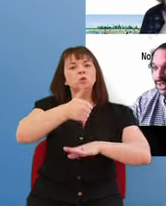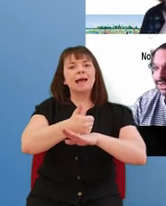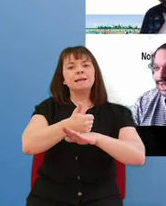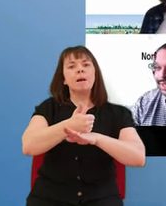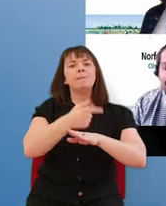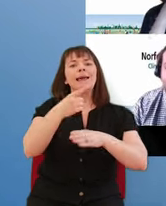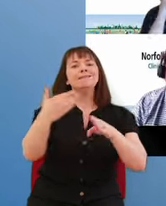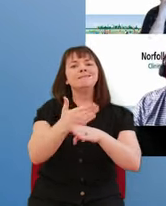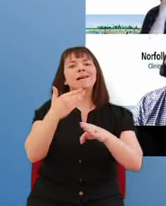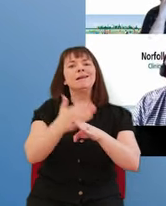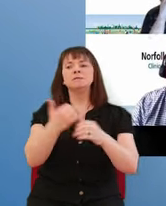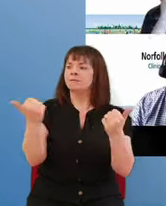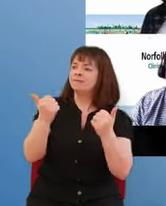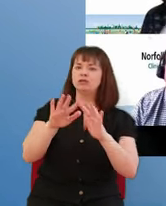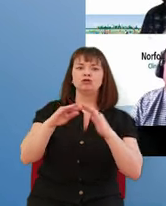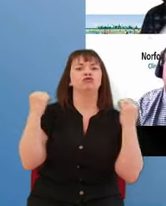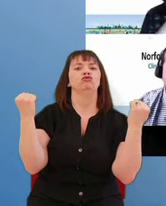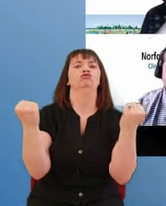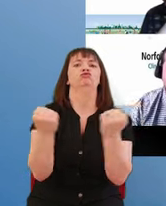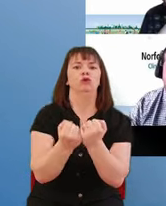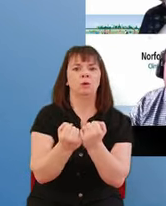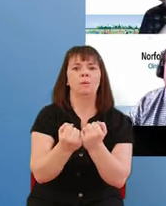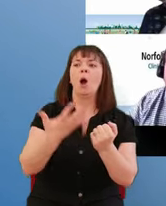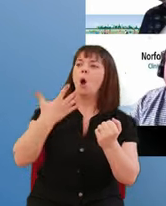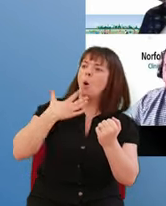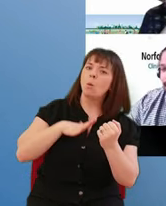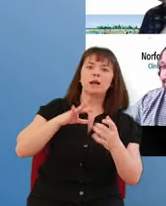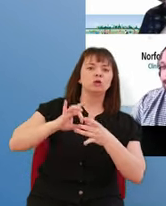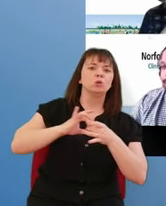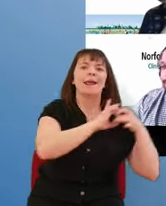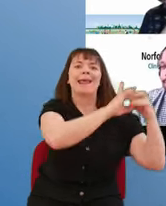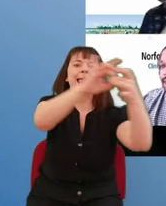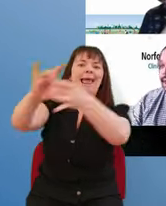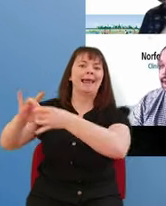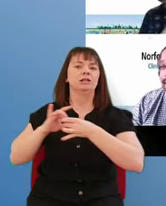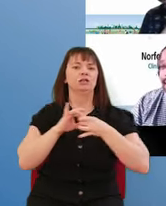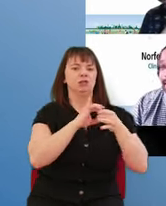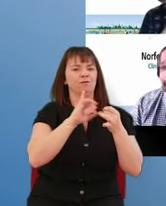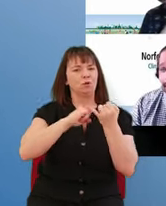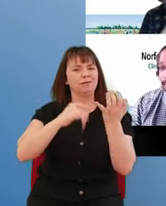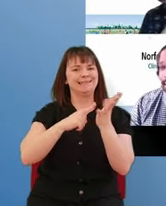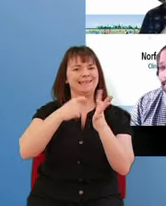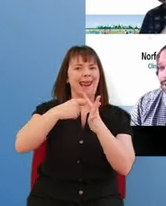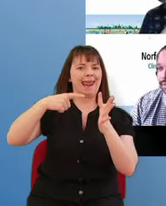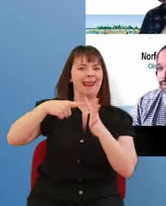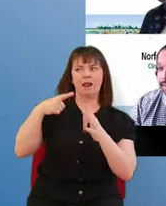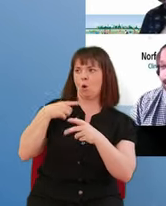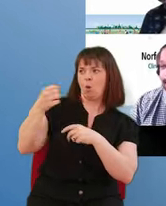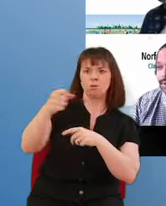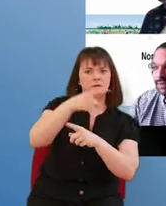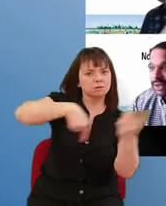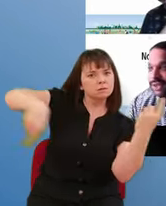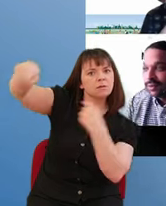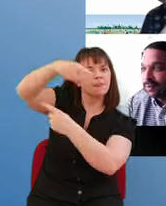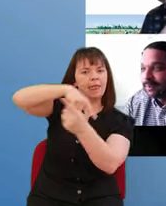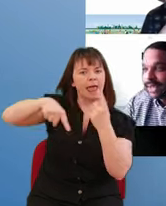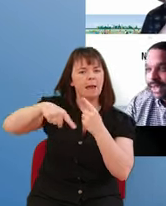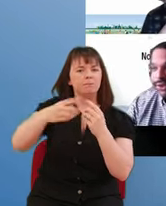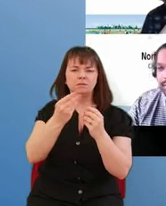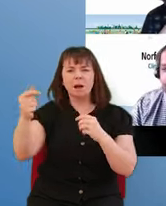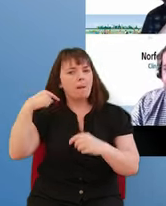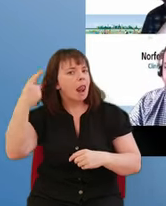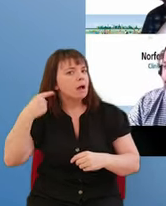especially that's engaging with charity sectors to help them reach out to even more patients as a whole. And the ultimate ambition and purpose of this